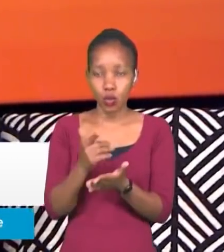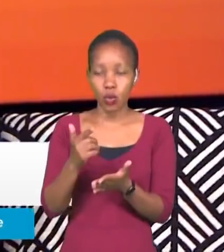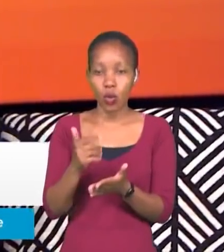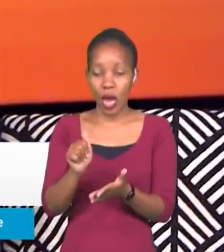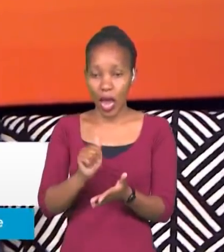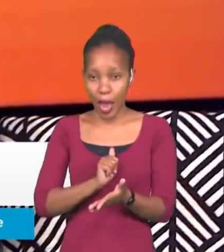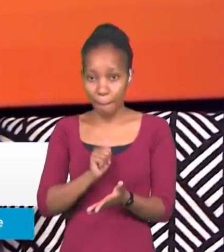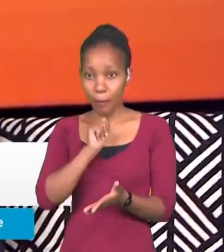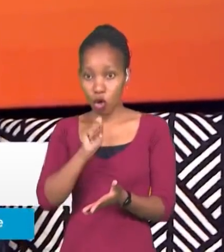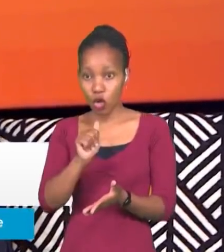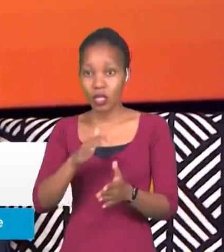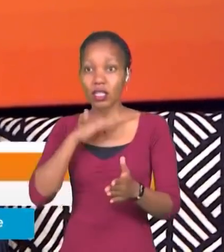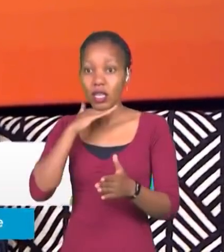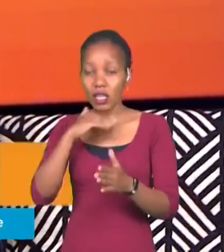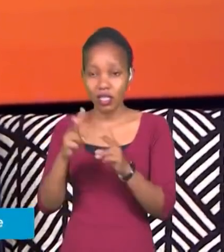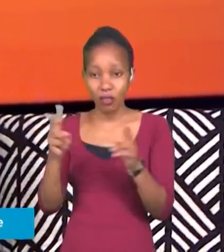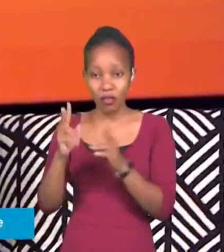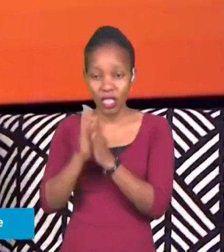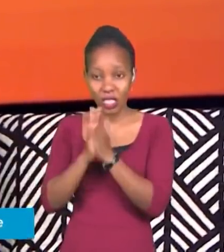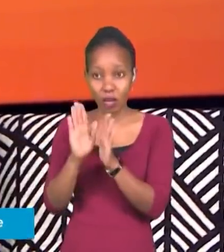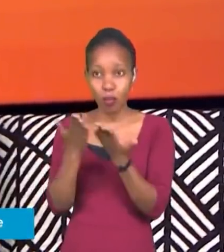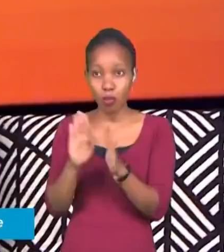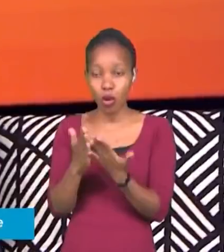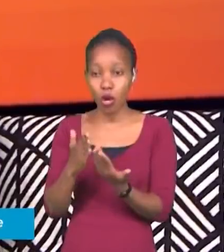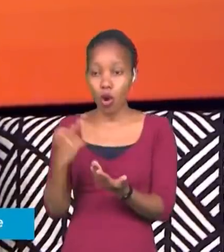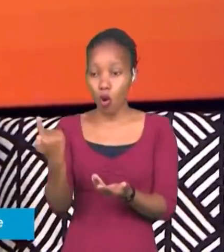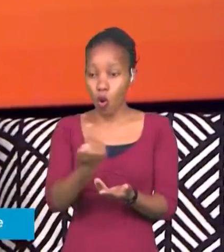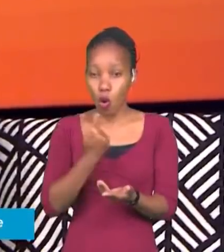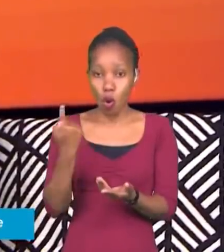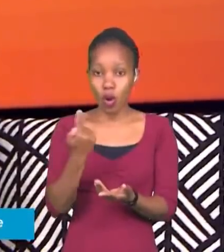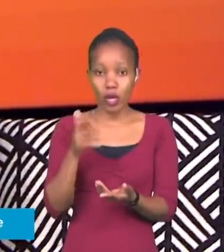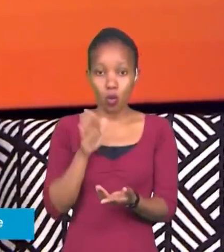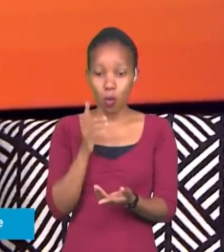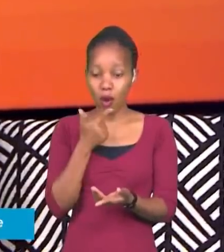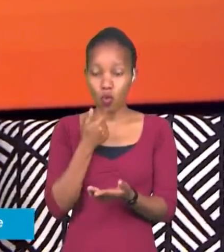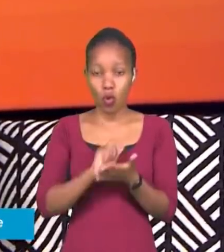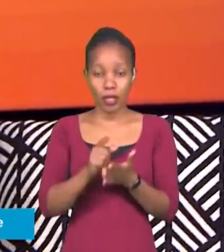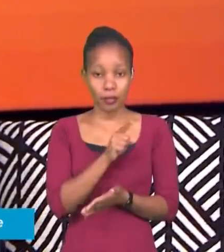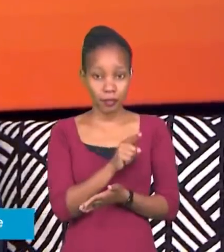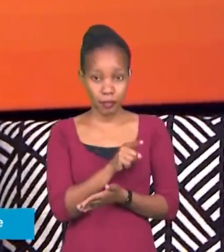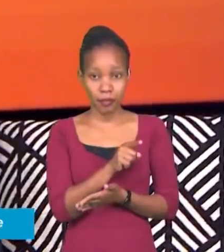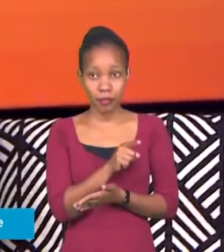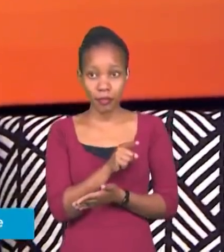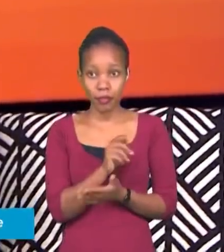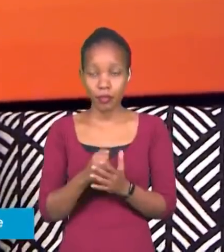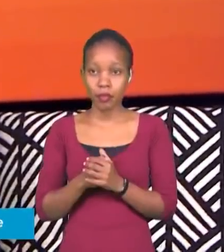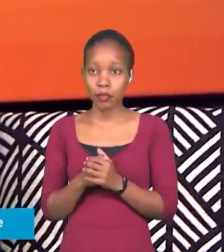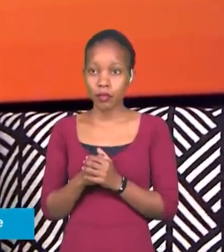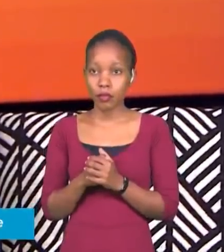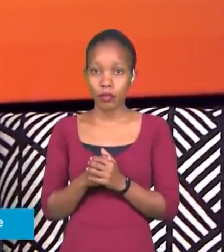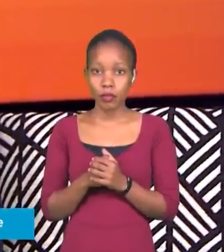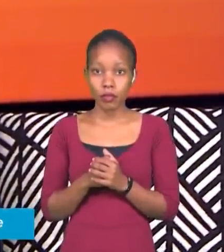It's a very, very interesting book, very inspirational, written by one and only Joyce Kimotho. And trust me, behind, she's